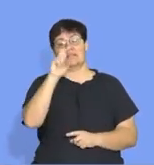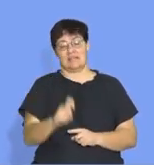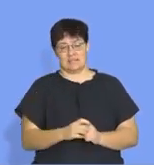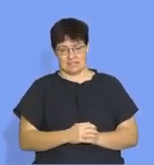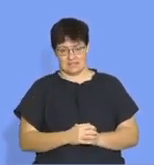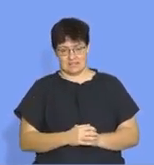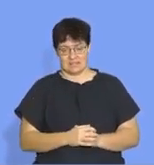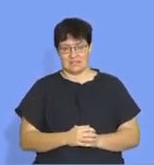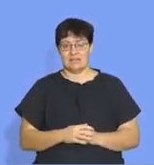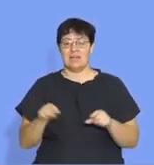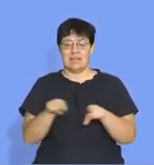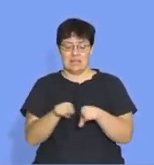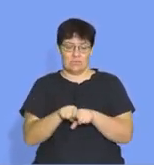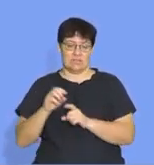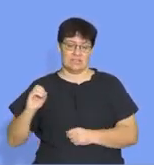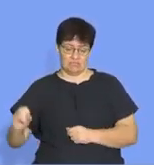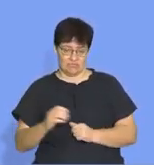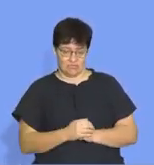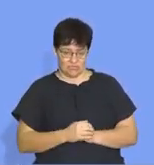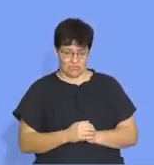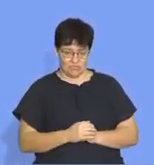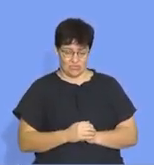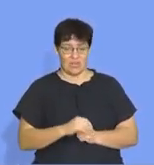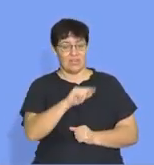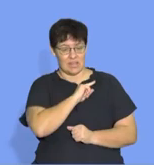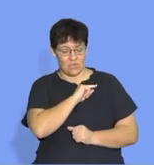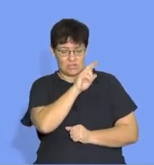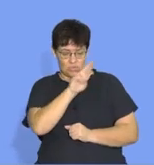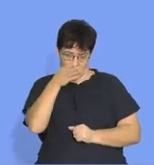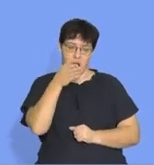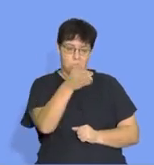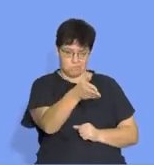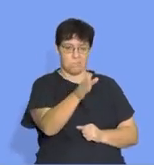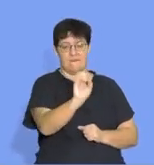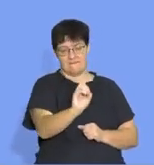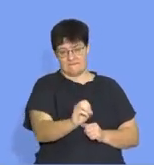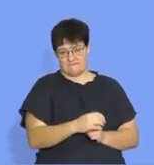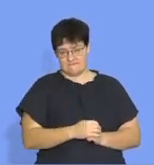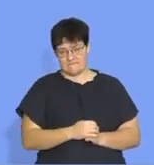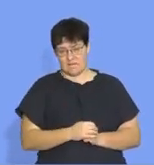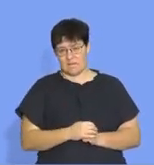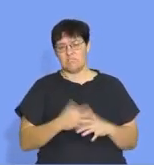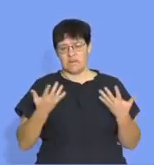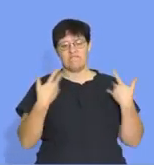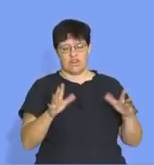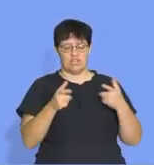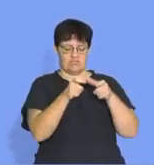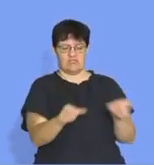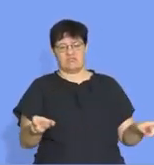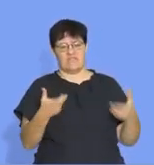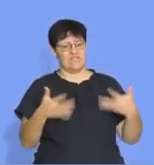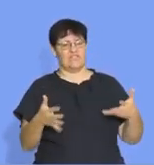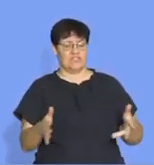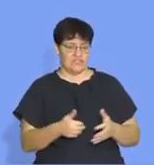3x equal to 0. You see, so my squared is definitely there, just that this was already simplified for us.